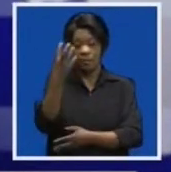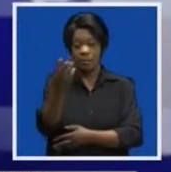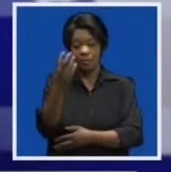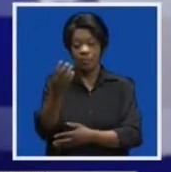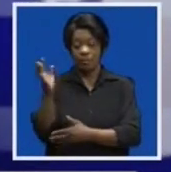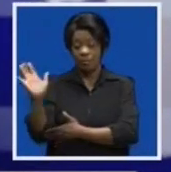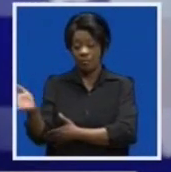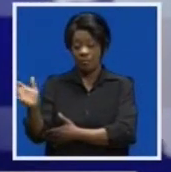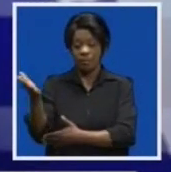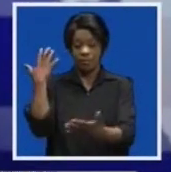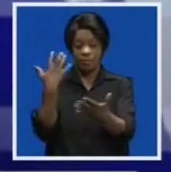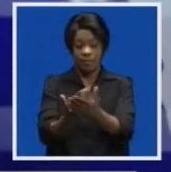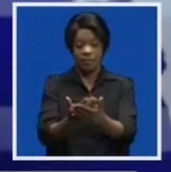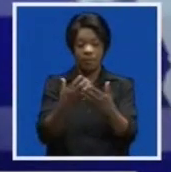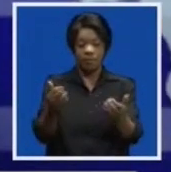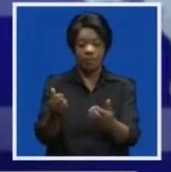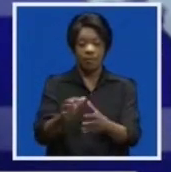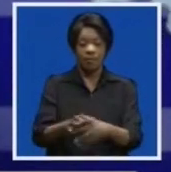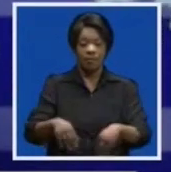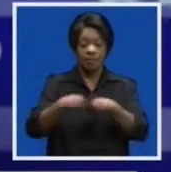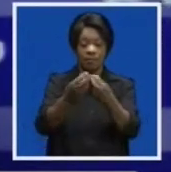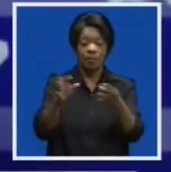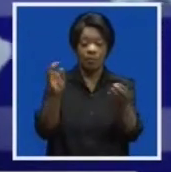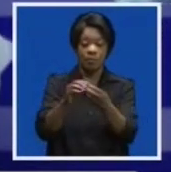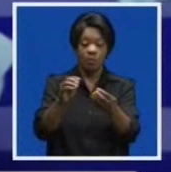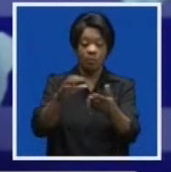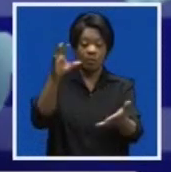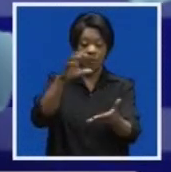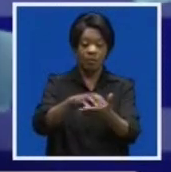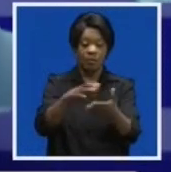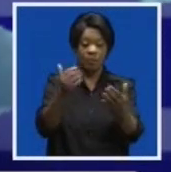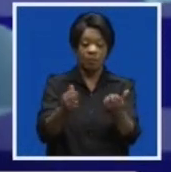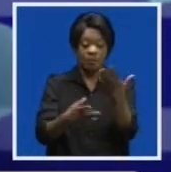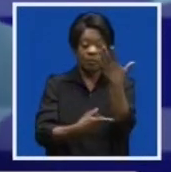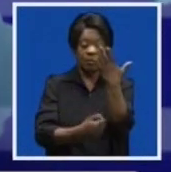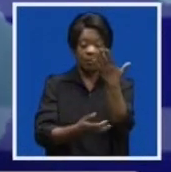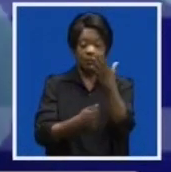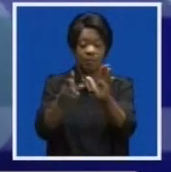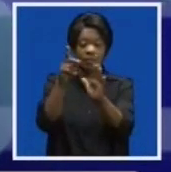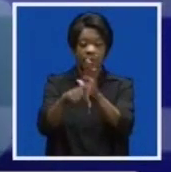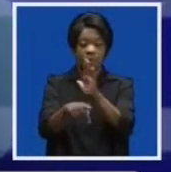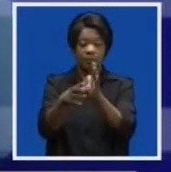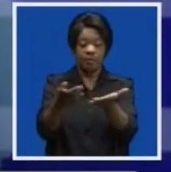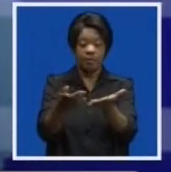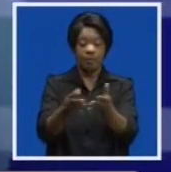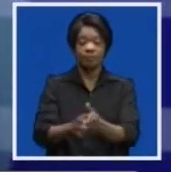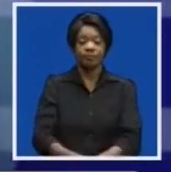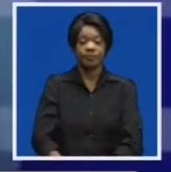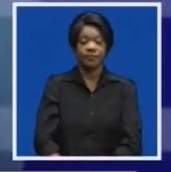in connection with the shootings and slapped them with various charges, among them attempted murder.